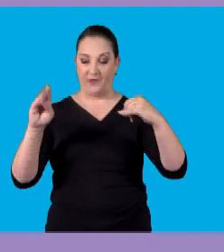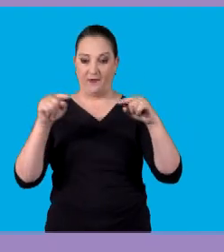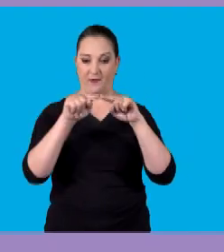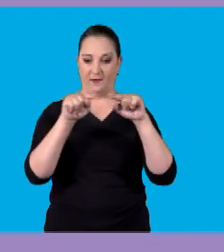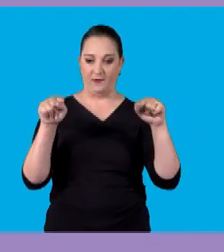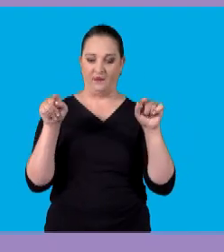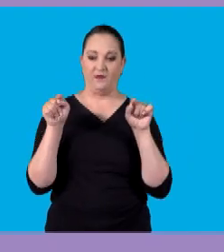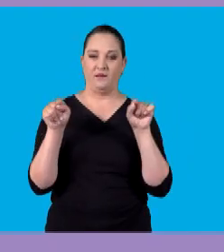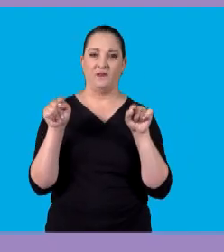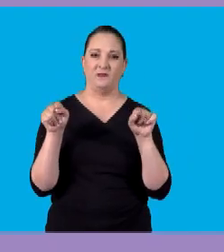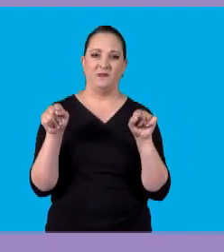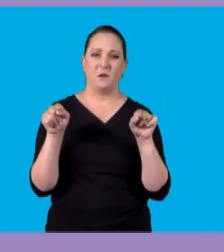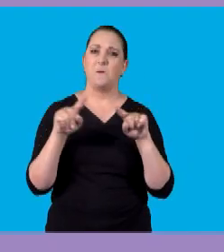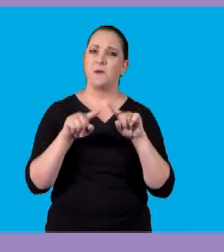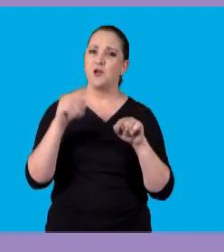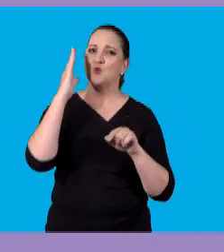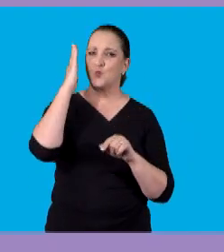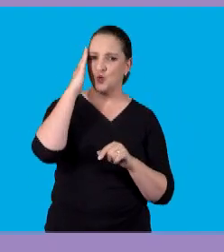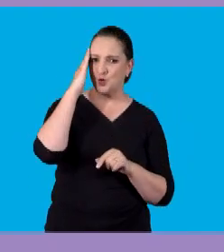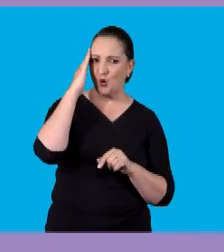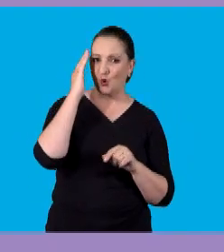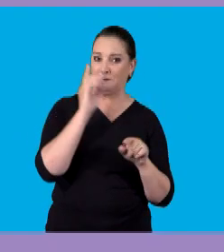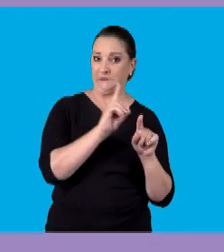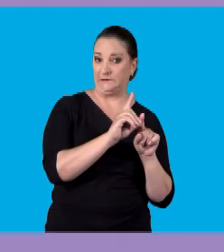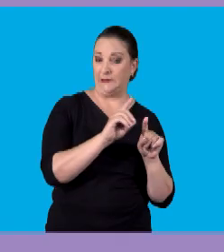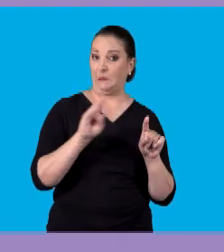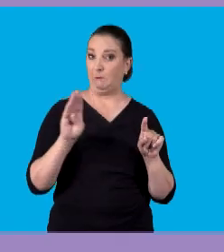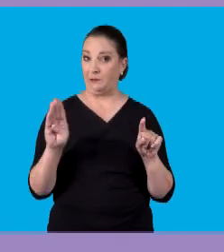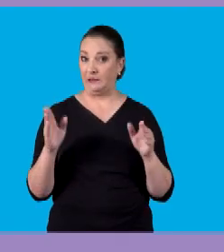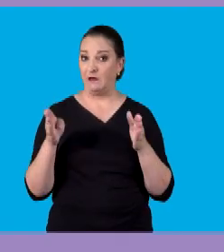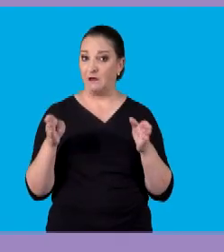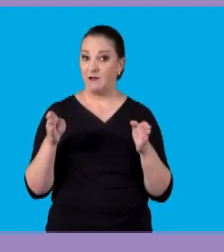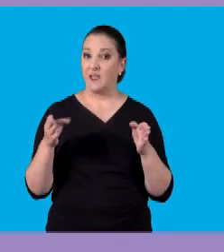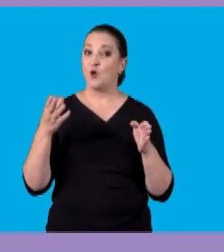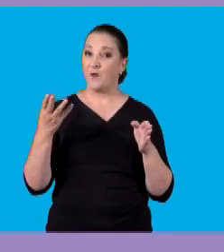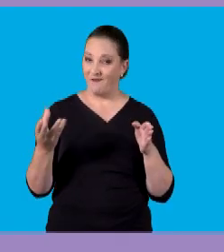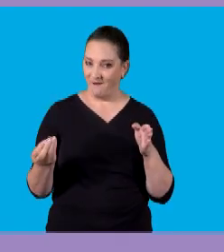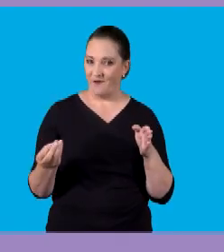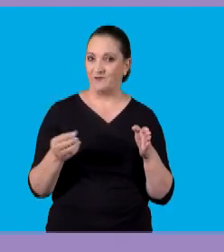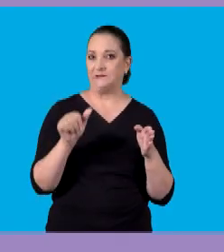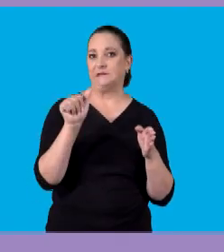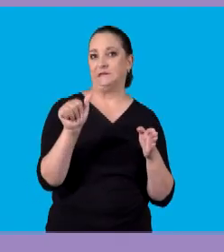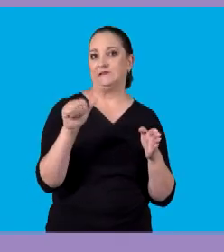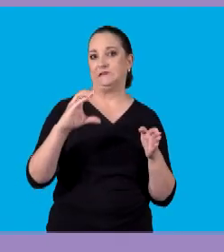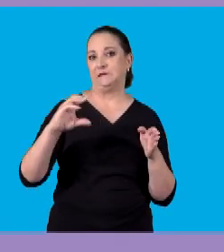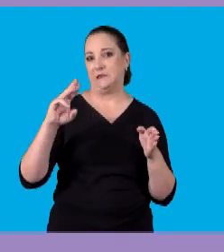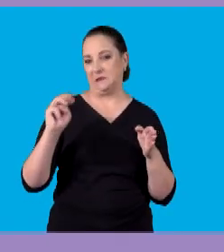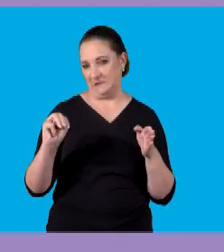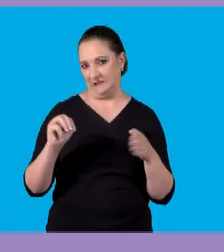our information, we have been given the length of DB or BD, which is